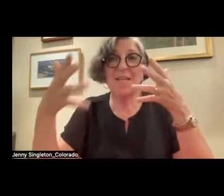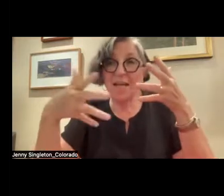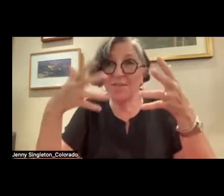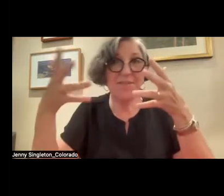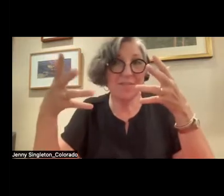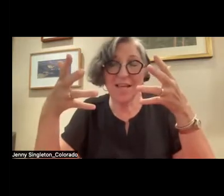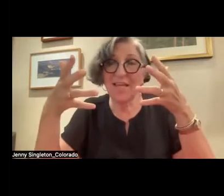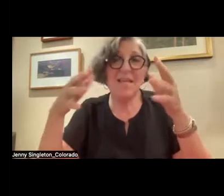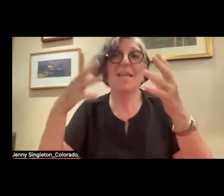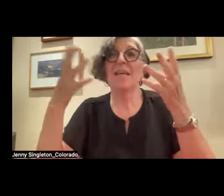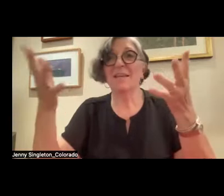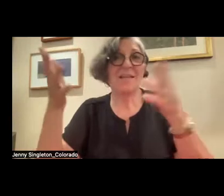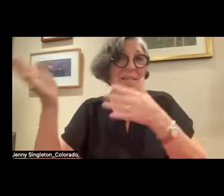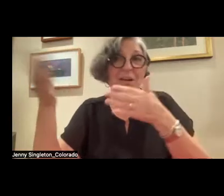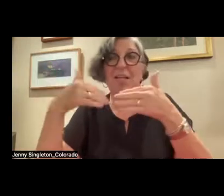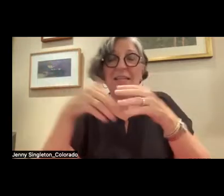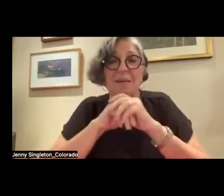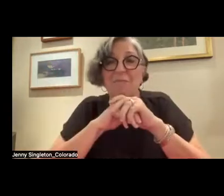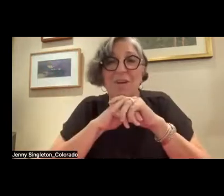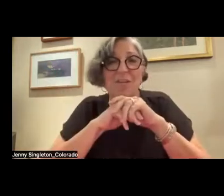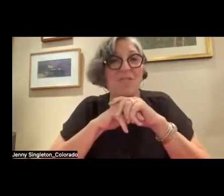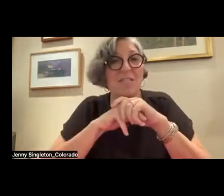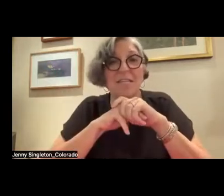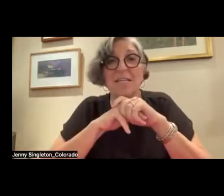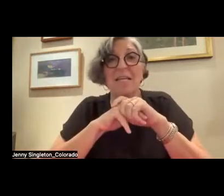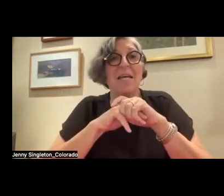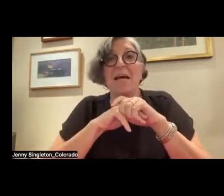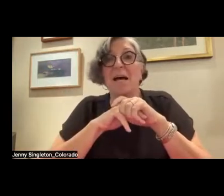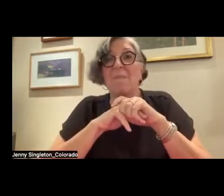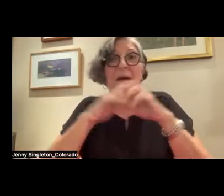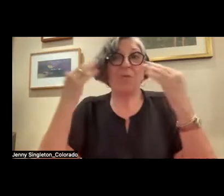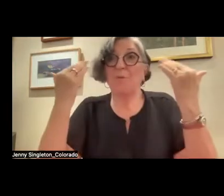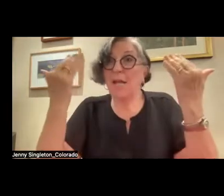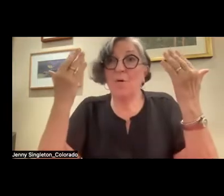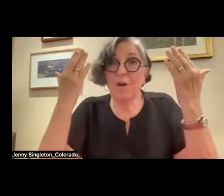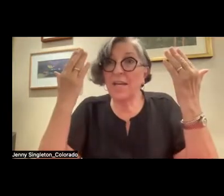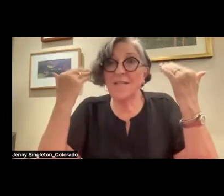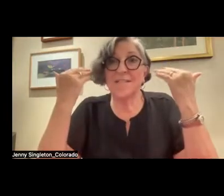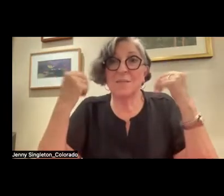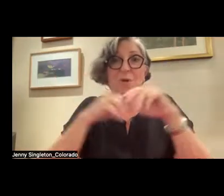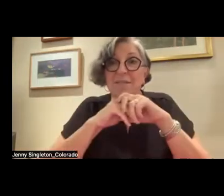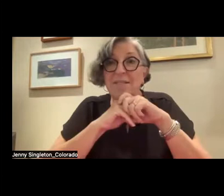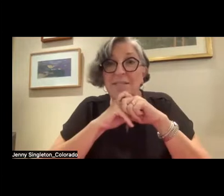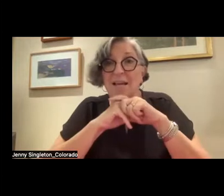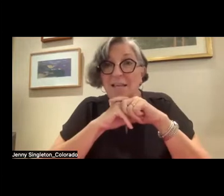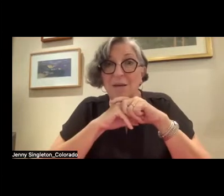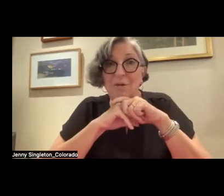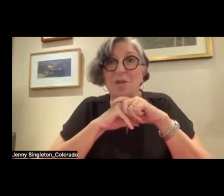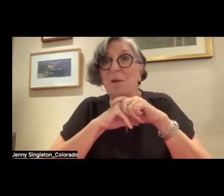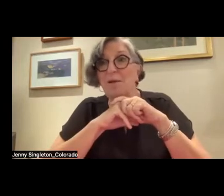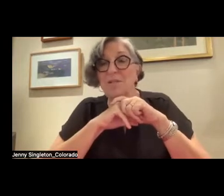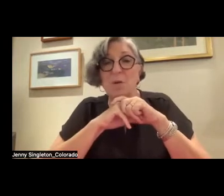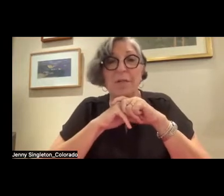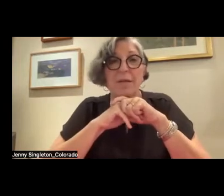directed styles of signing. That's an area that I'm very interested in. How the brain organizes and processes sign